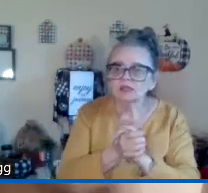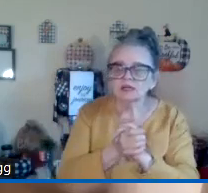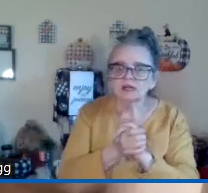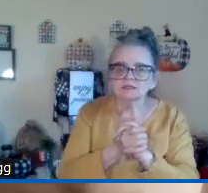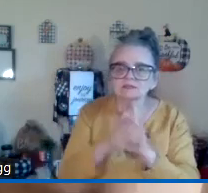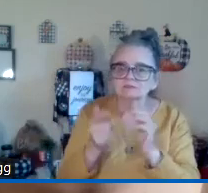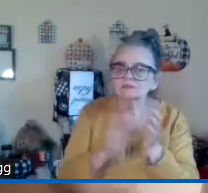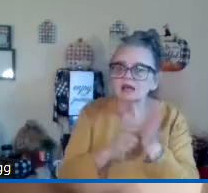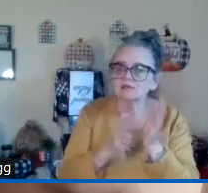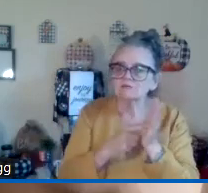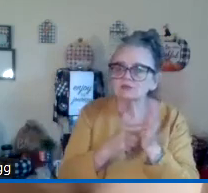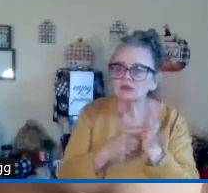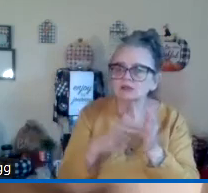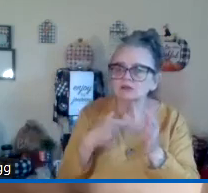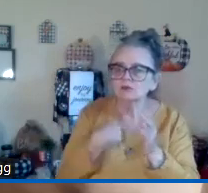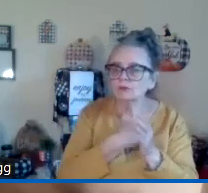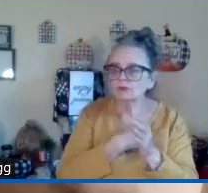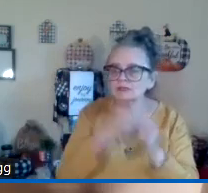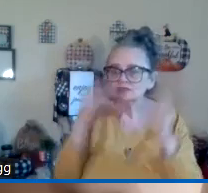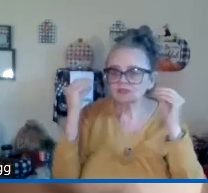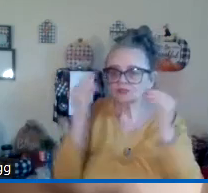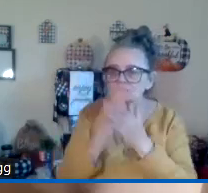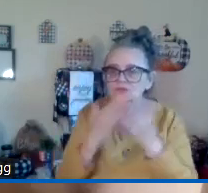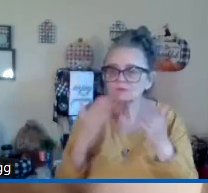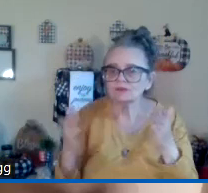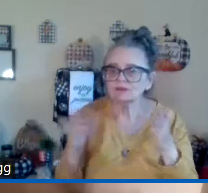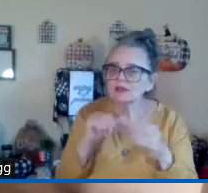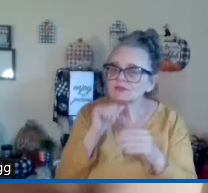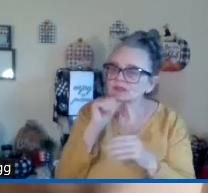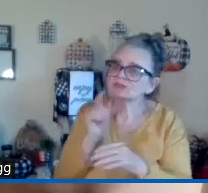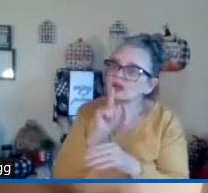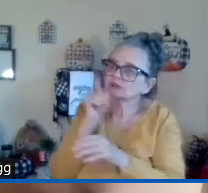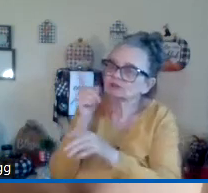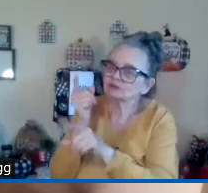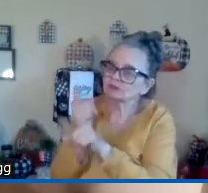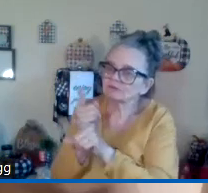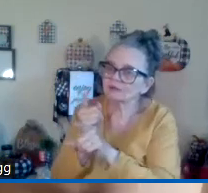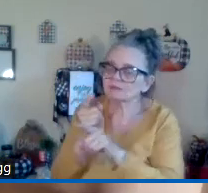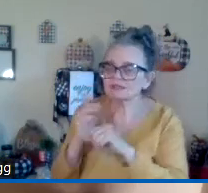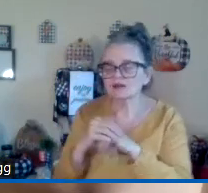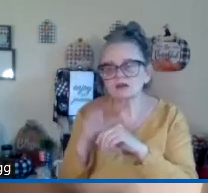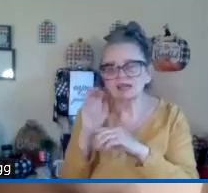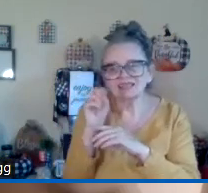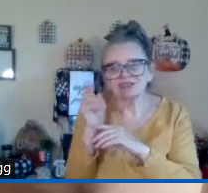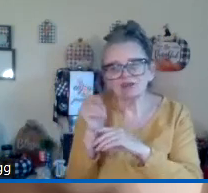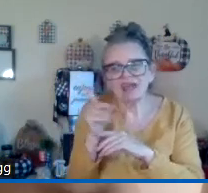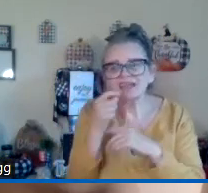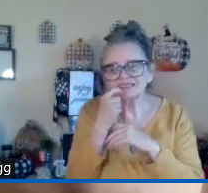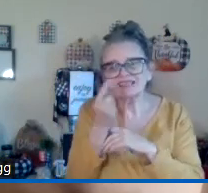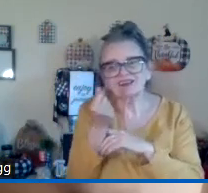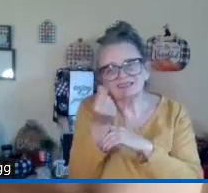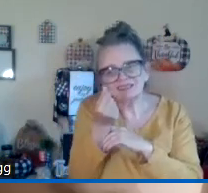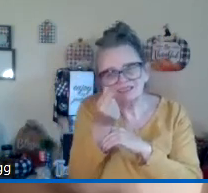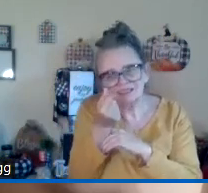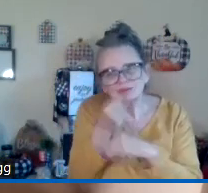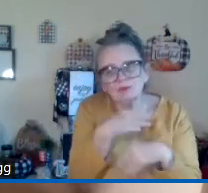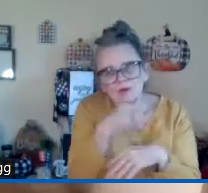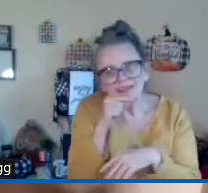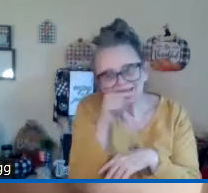children, sometimes we teach them something that is not truly right. We say, oh, it's okay to tell